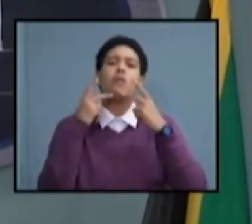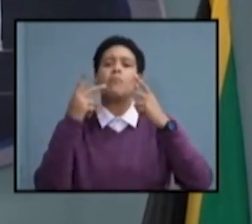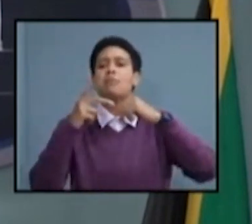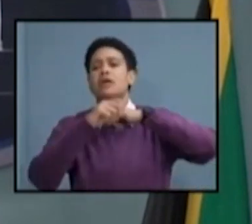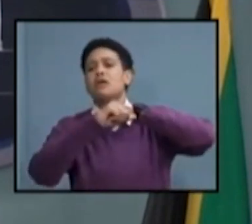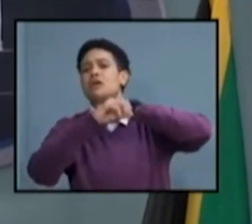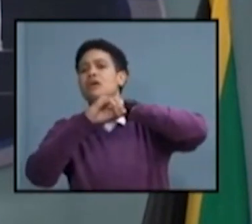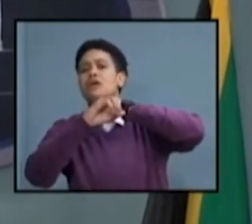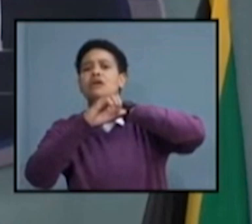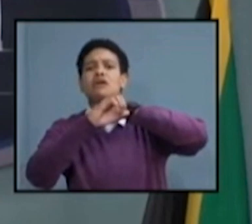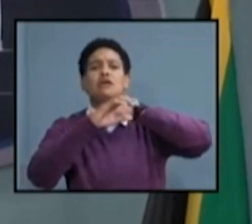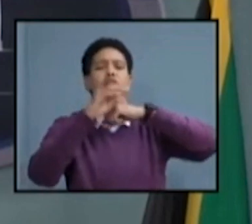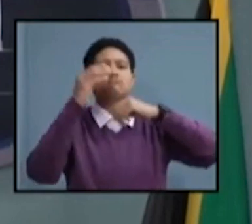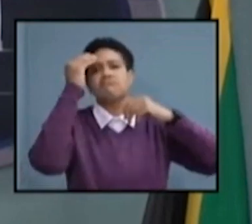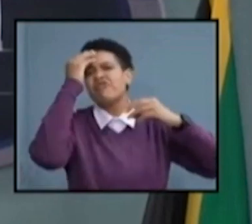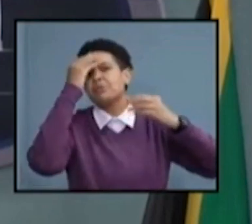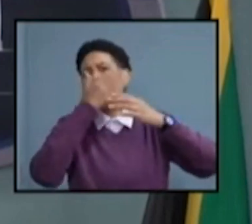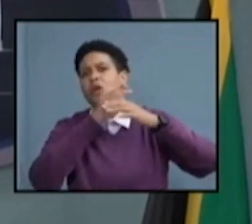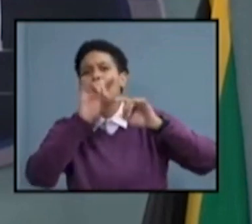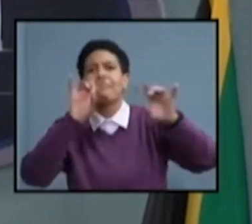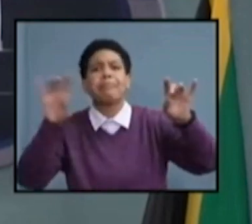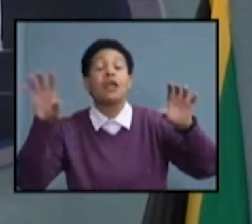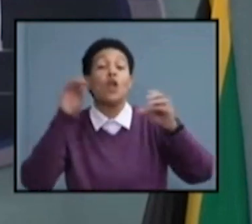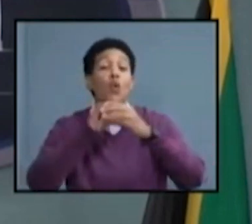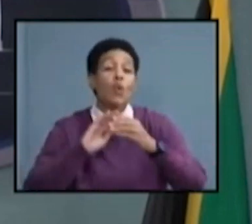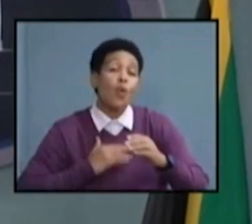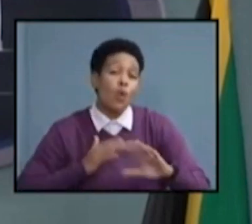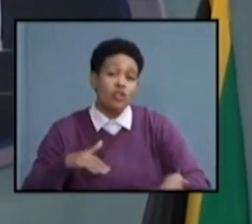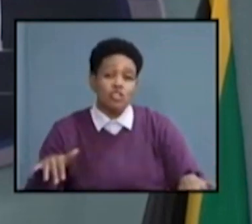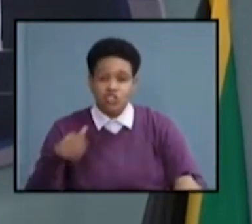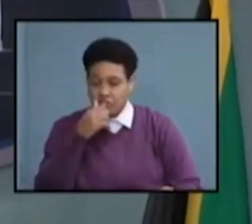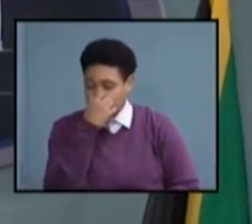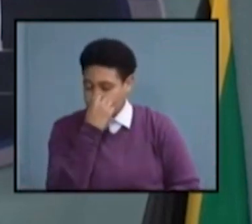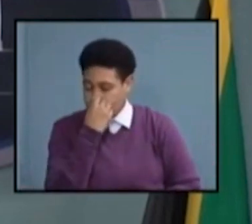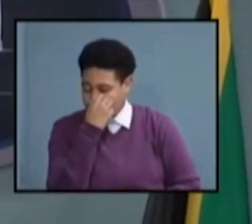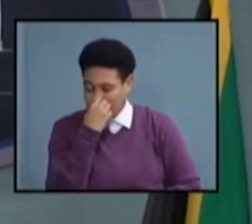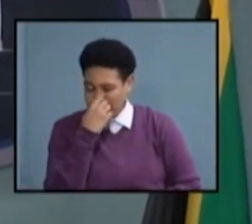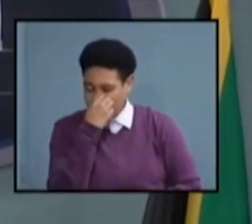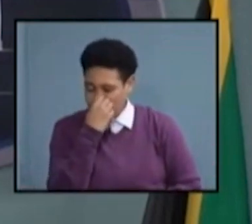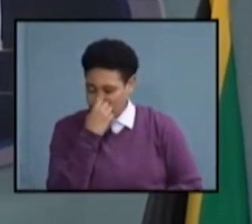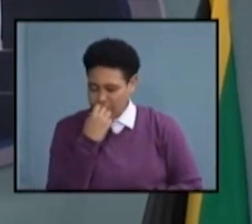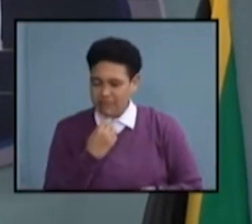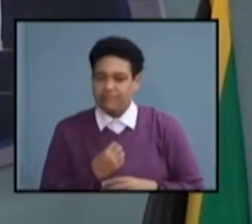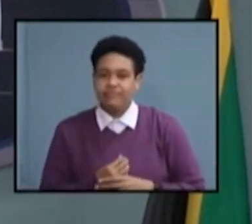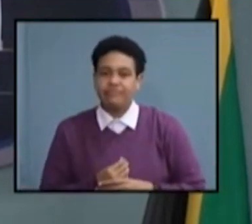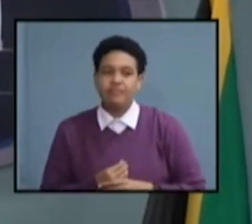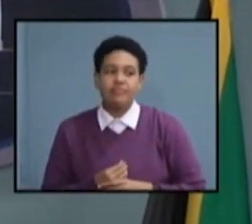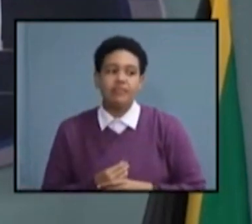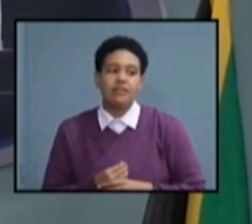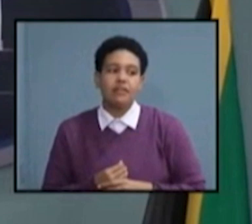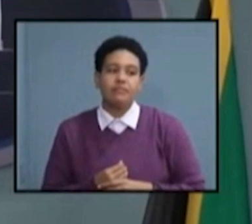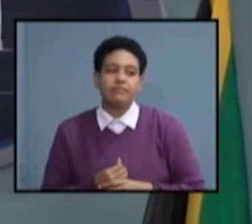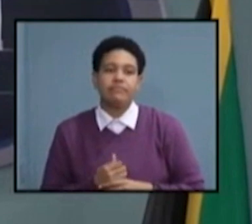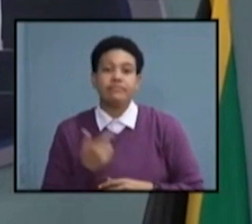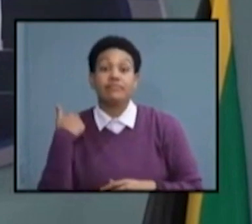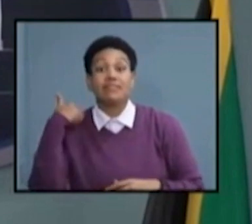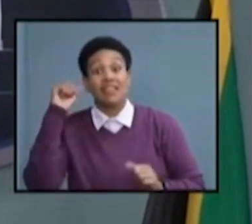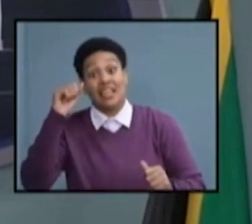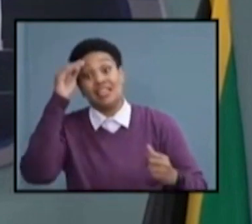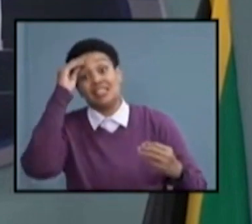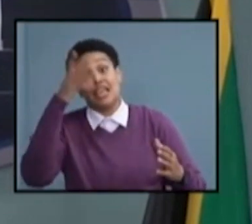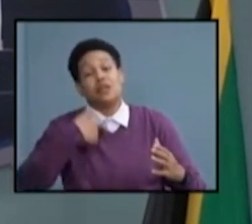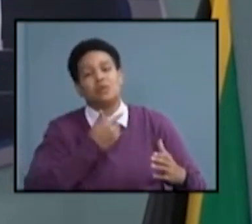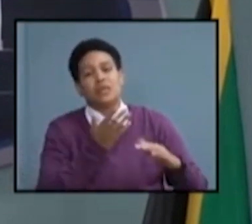campaign, including for our children. What I can tell you is that we will be increasing the level of